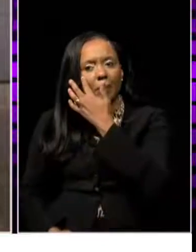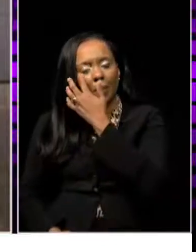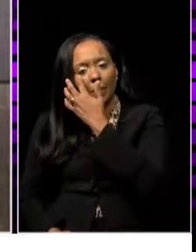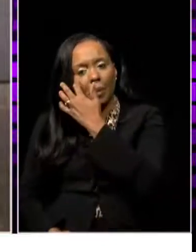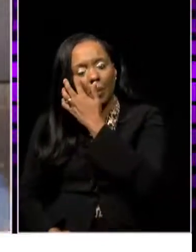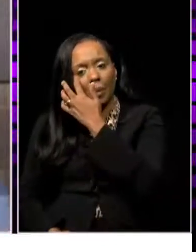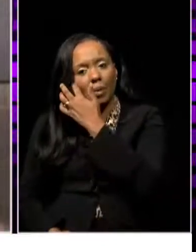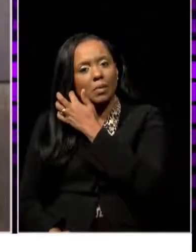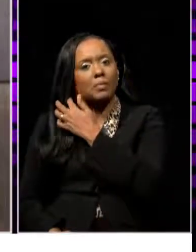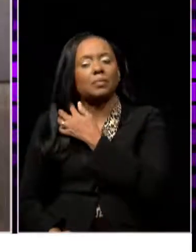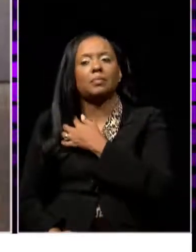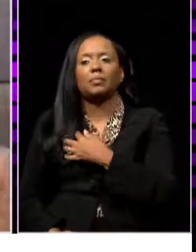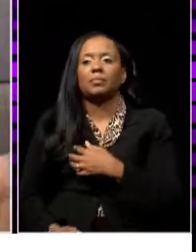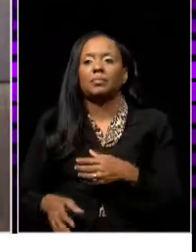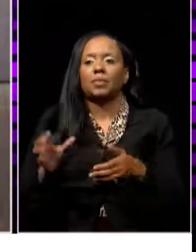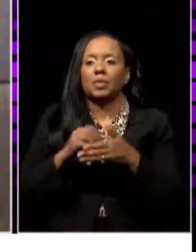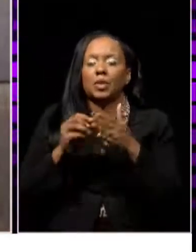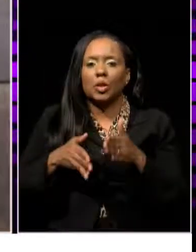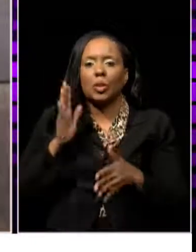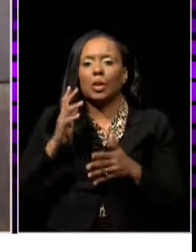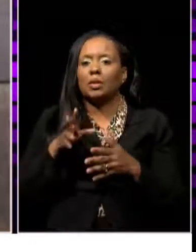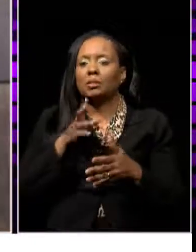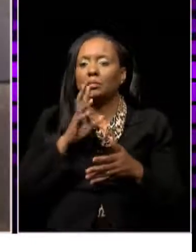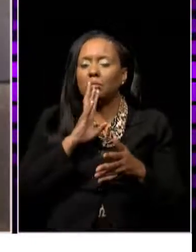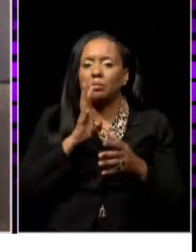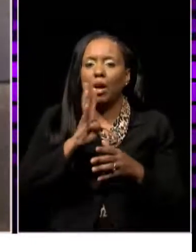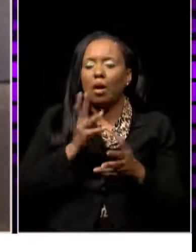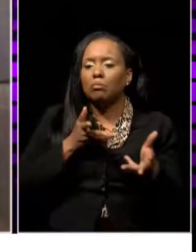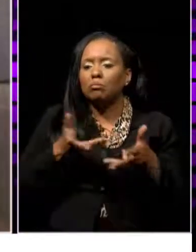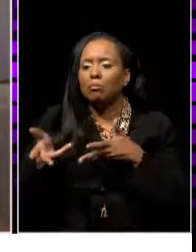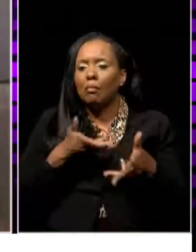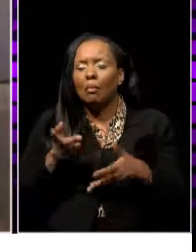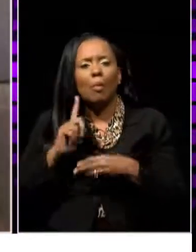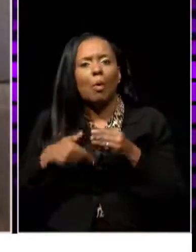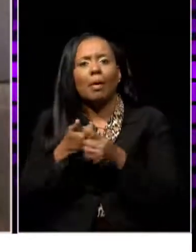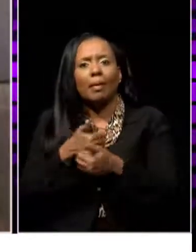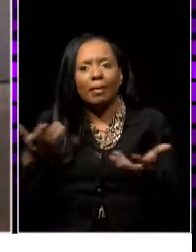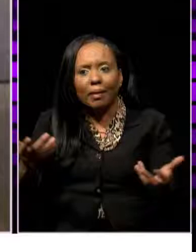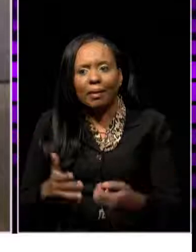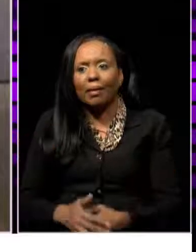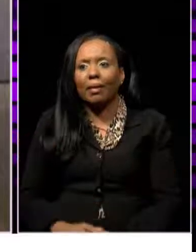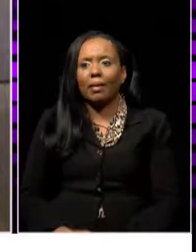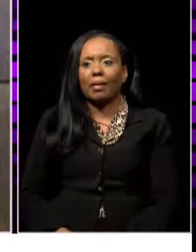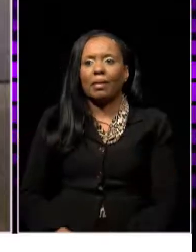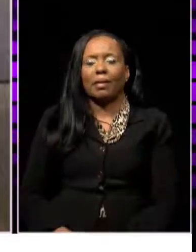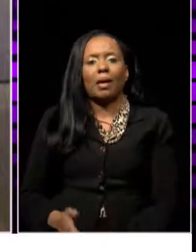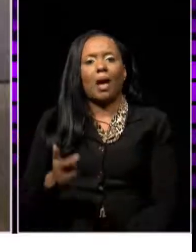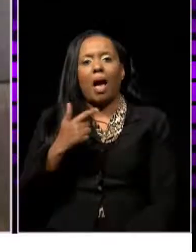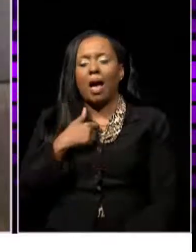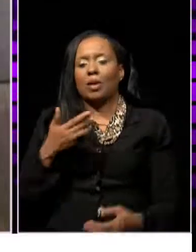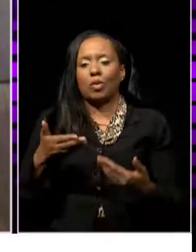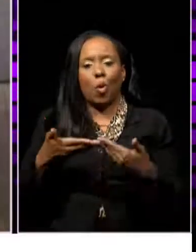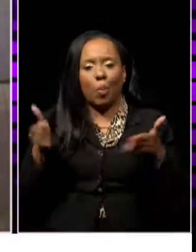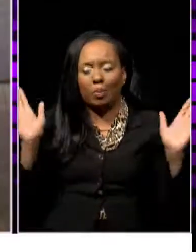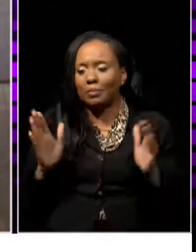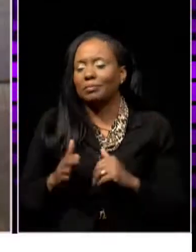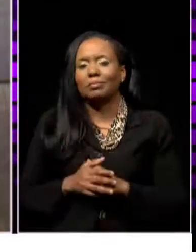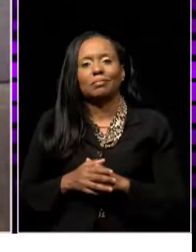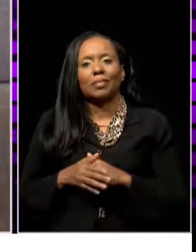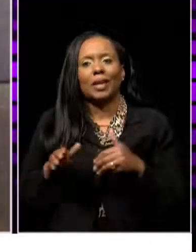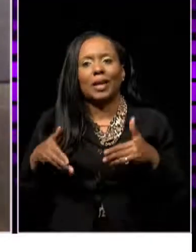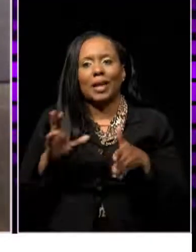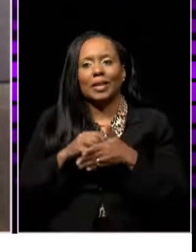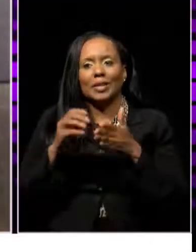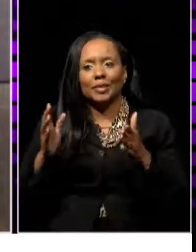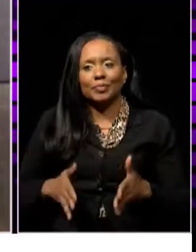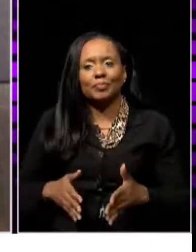with one another. They would talk and talk all kinds of things. It doesn't have to be nothing to do with school. I provide that at the end. I have not done it